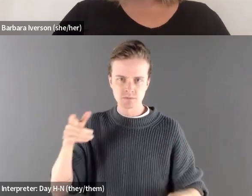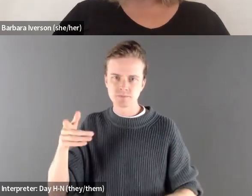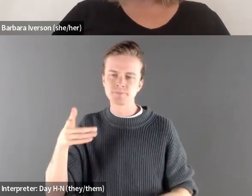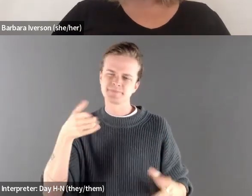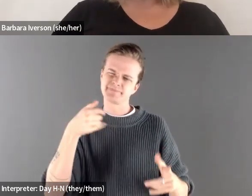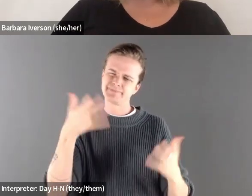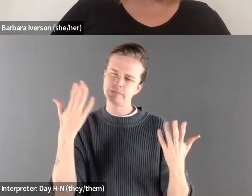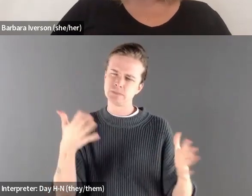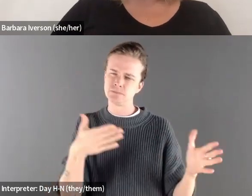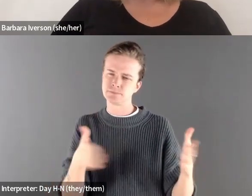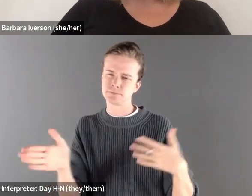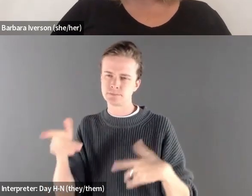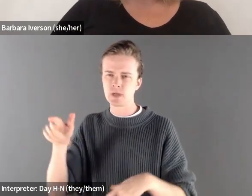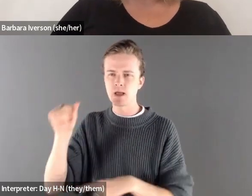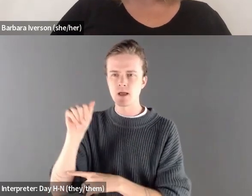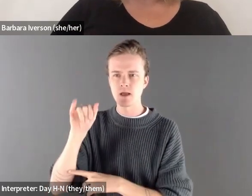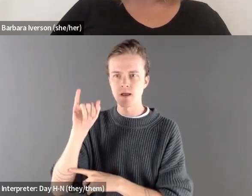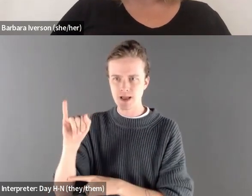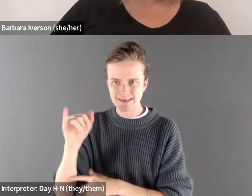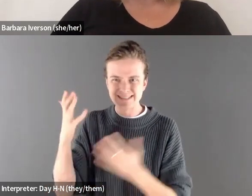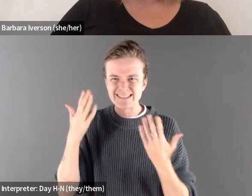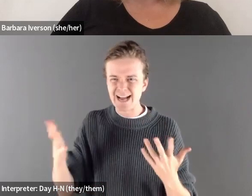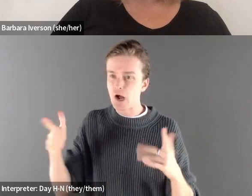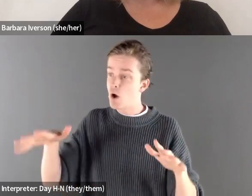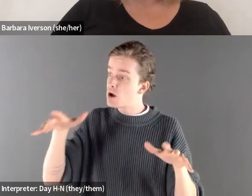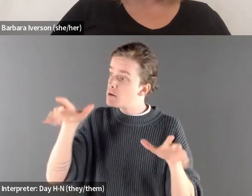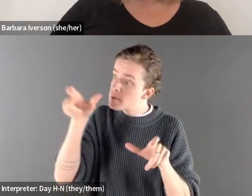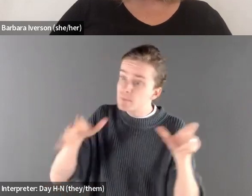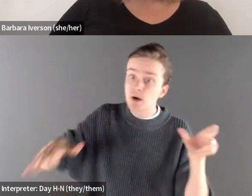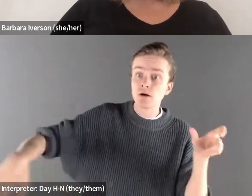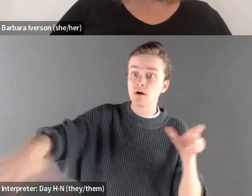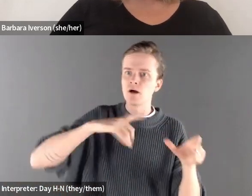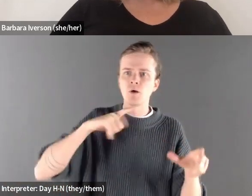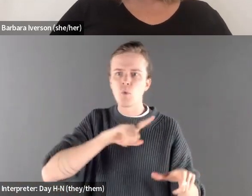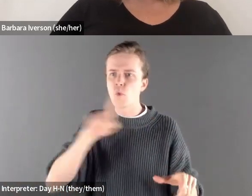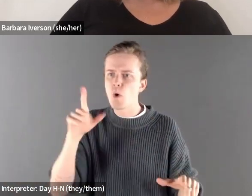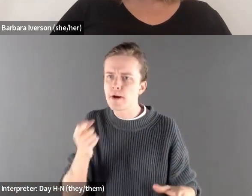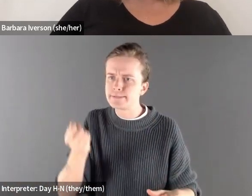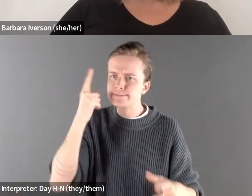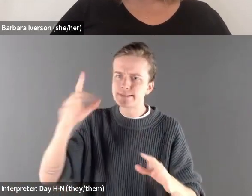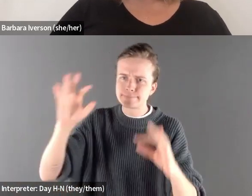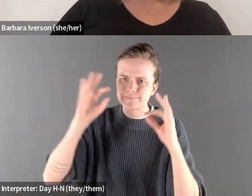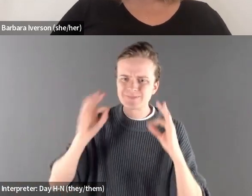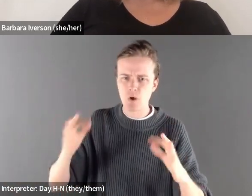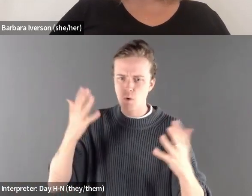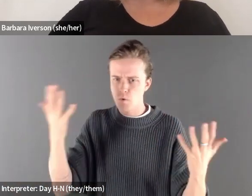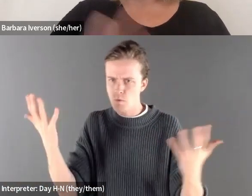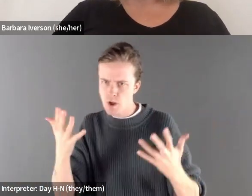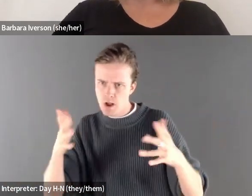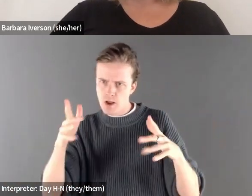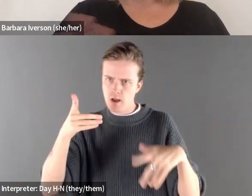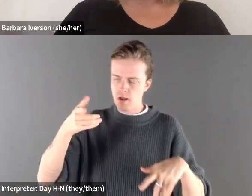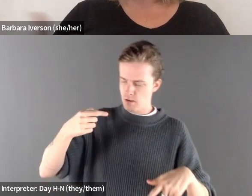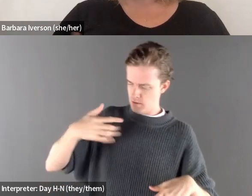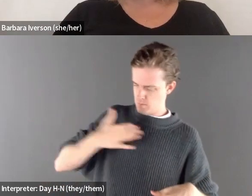the lack of public understanding about the current and near future impact on rights. How can public awareness and engagement be increased? How can